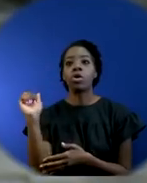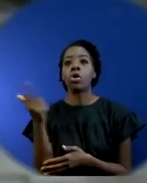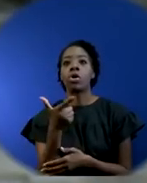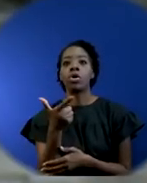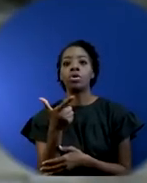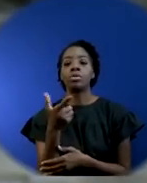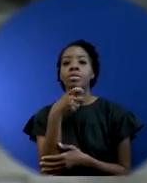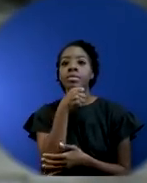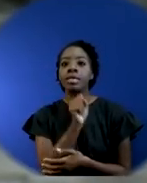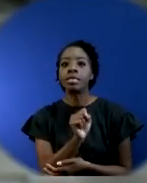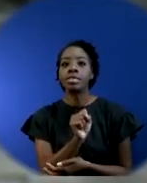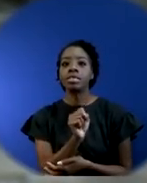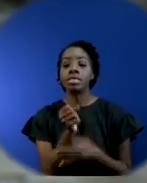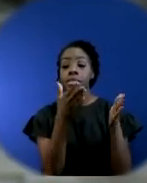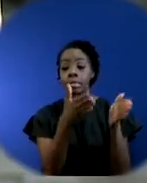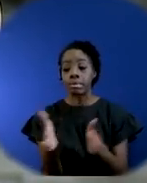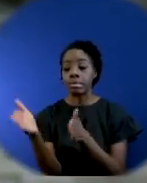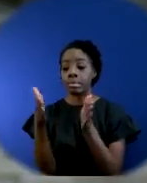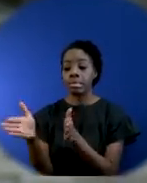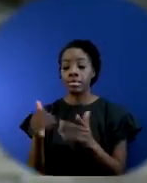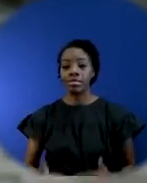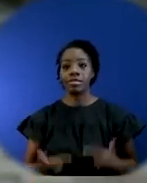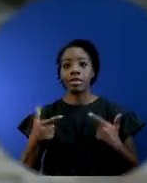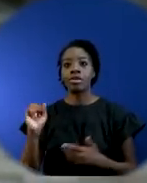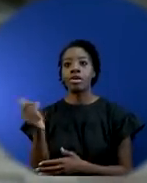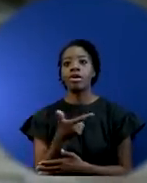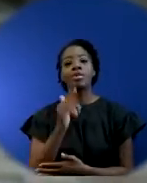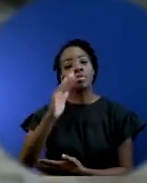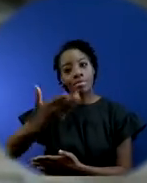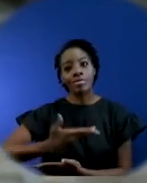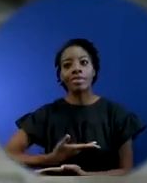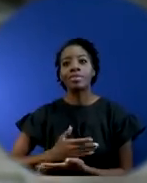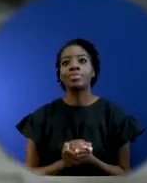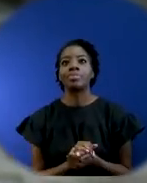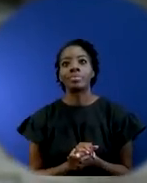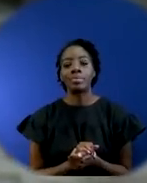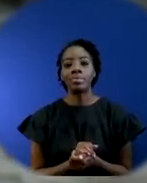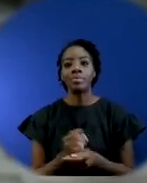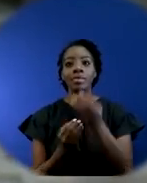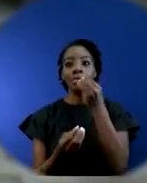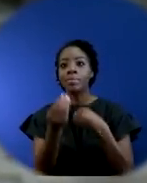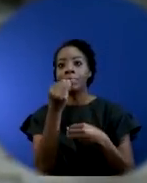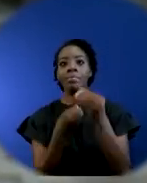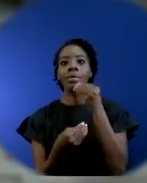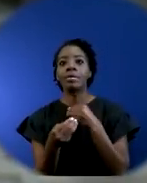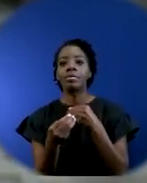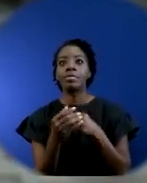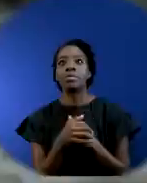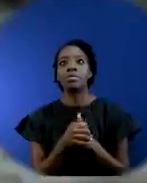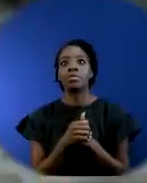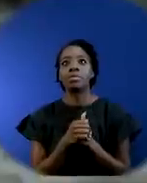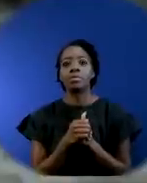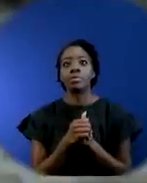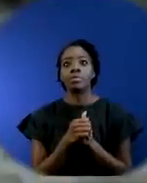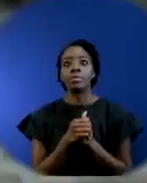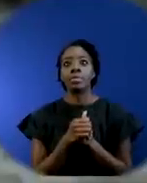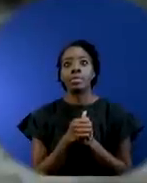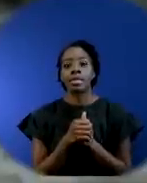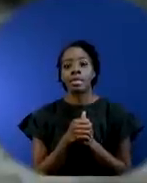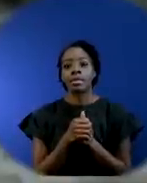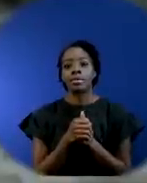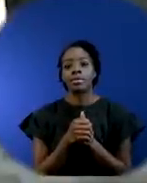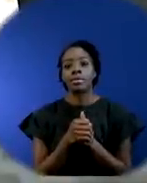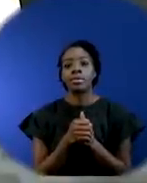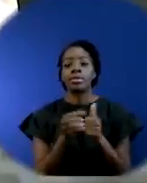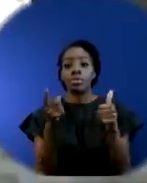stages of life. And all of you are invited to Vacation Bible School. We have a meal that is prepared at the top of the evening. And then throughout the